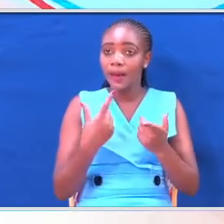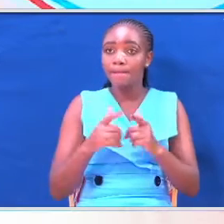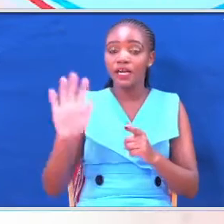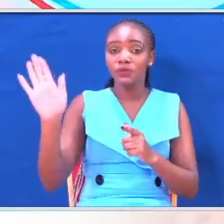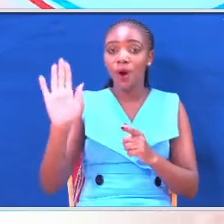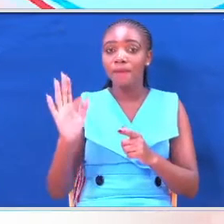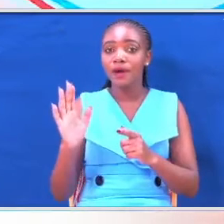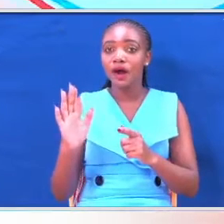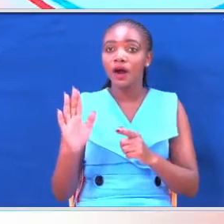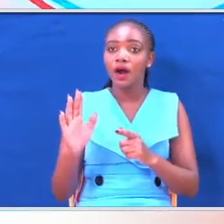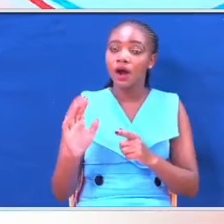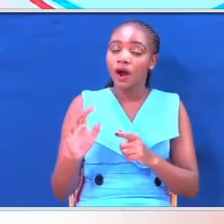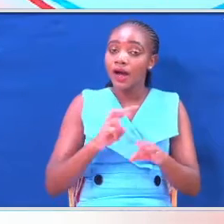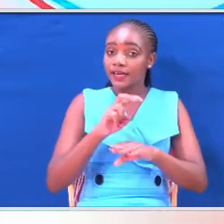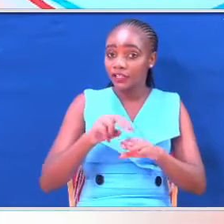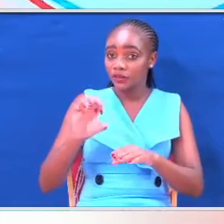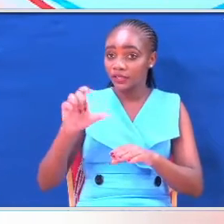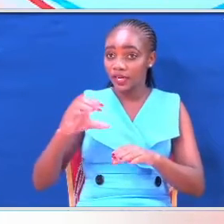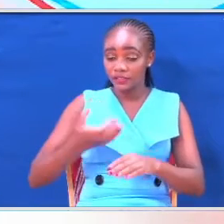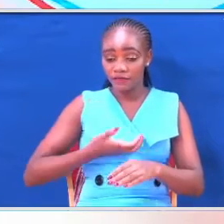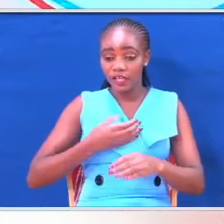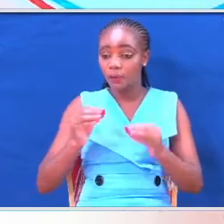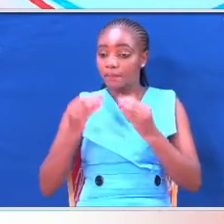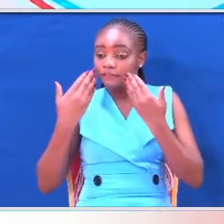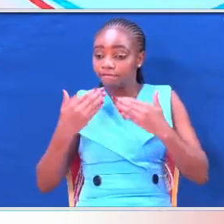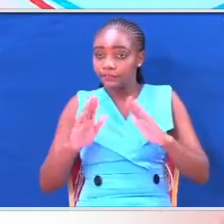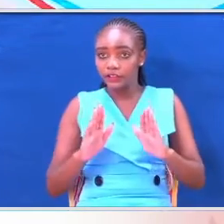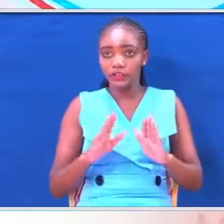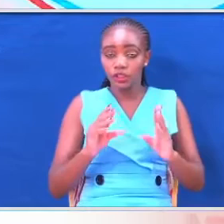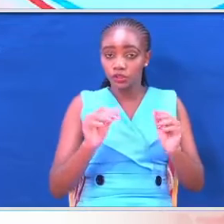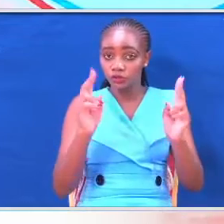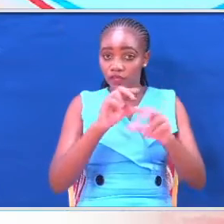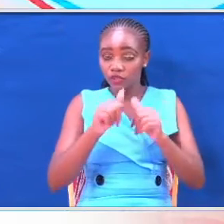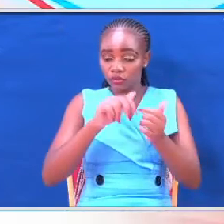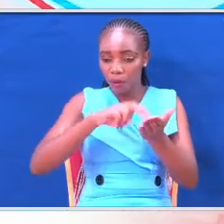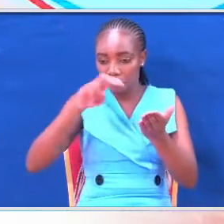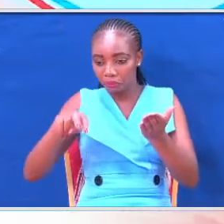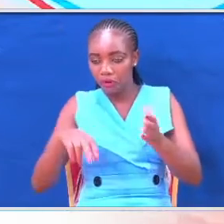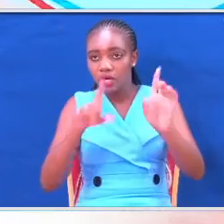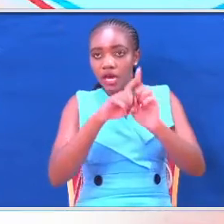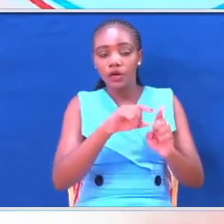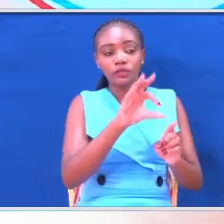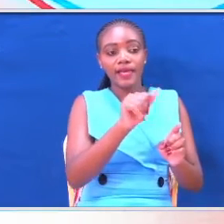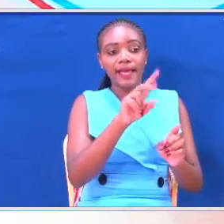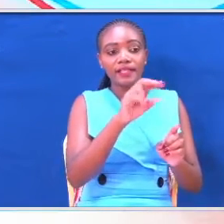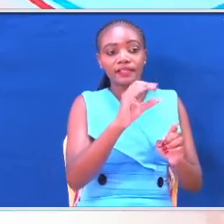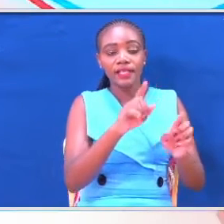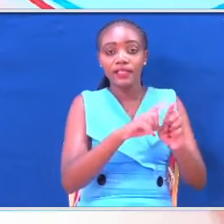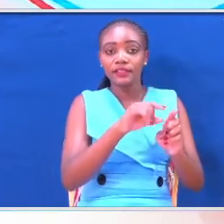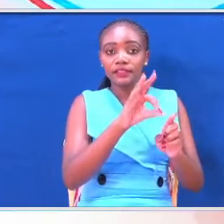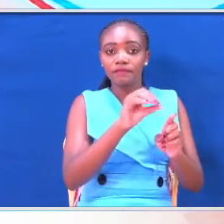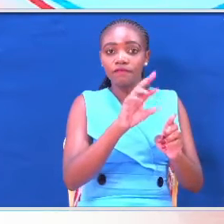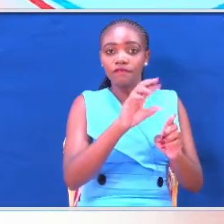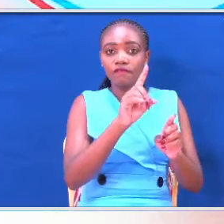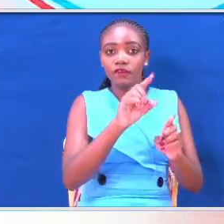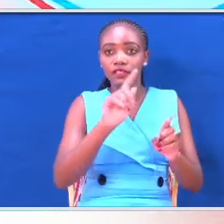Party's National Executive Council has met to resolve their exit from NASA, and both ANC and Ford Kenya's declarations